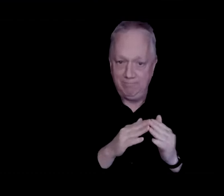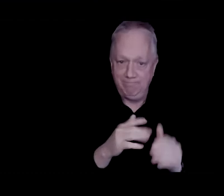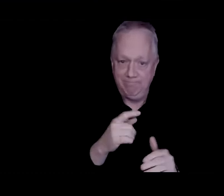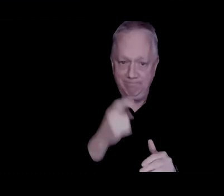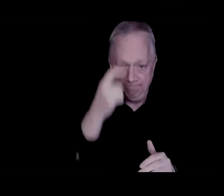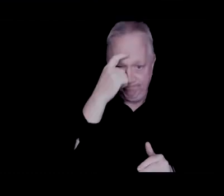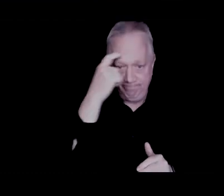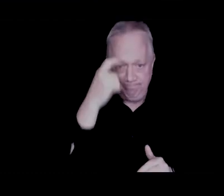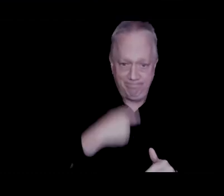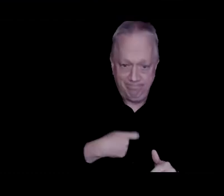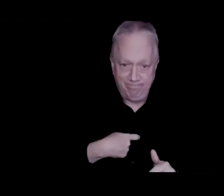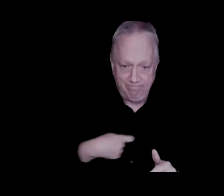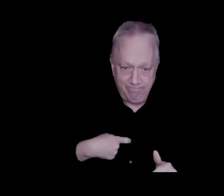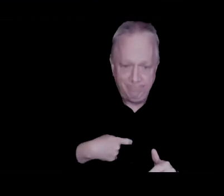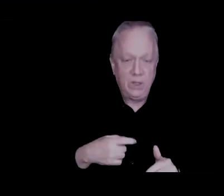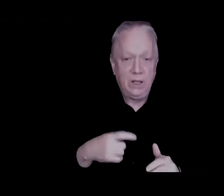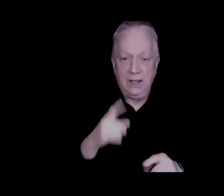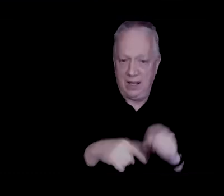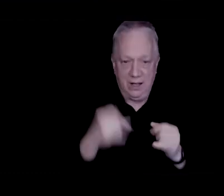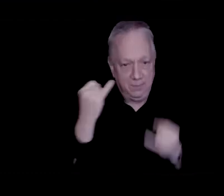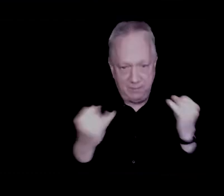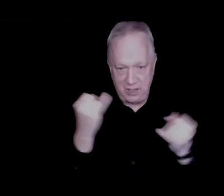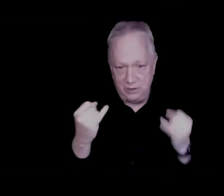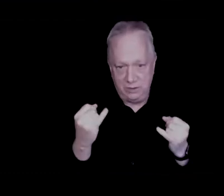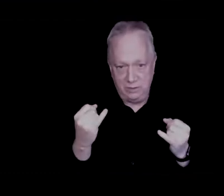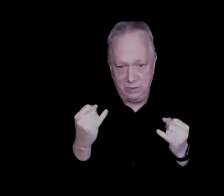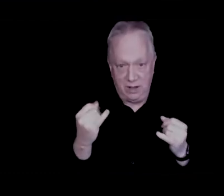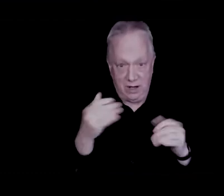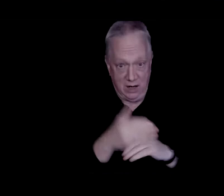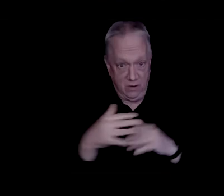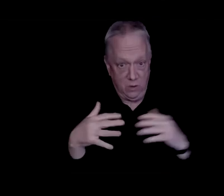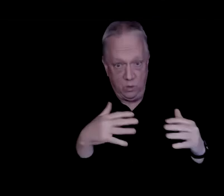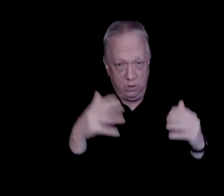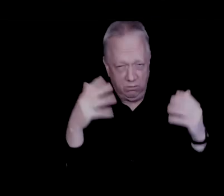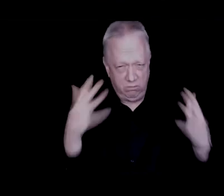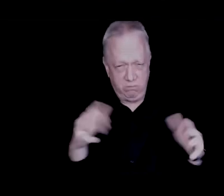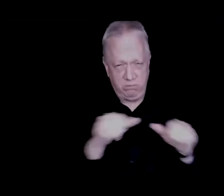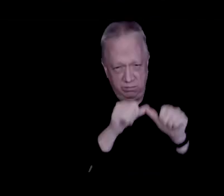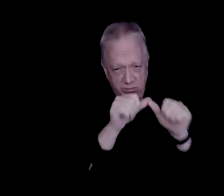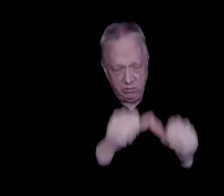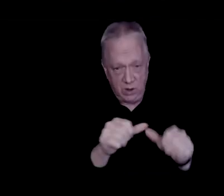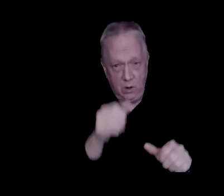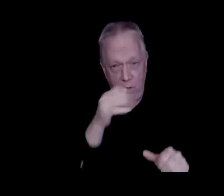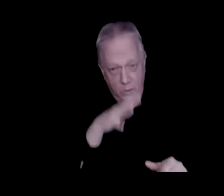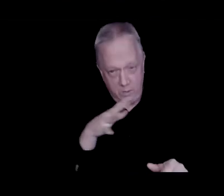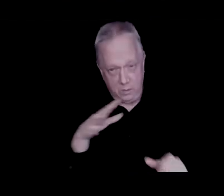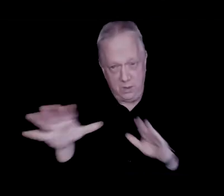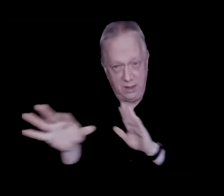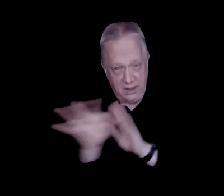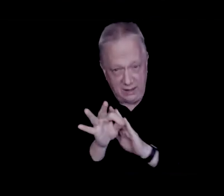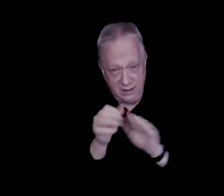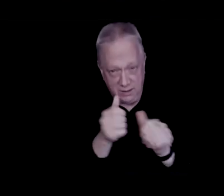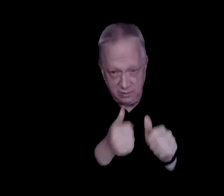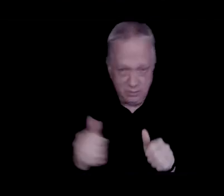And so we cannot imagine that after the war, a woman could be elected as